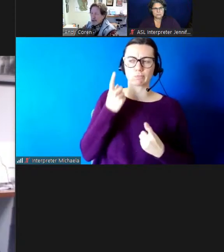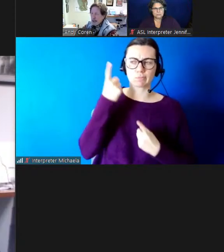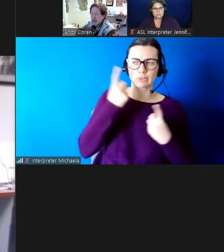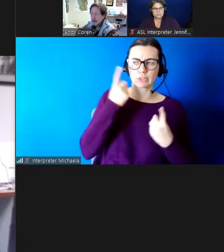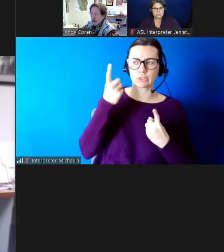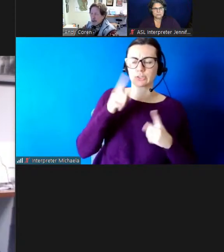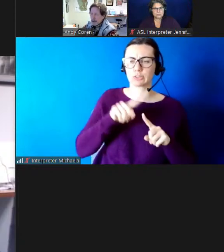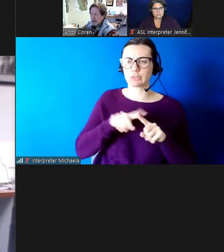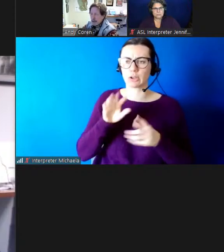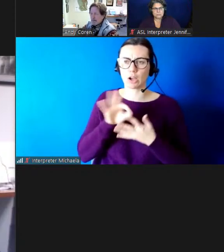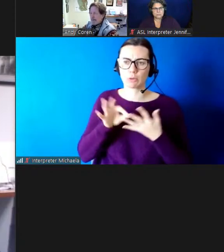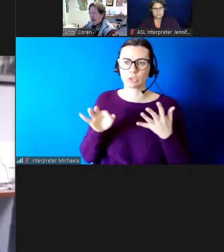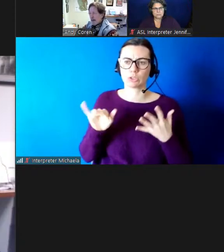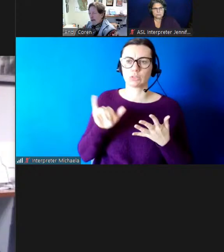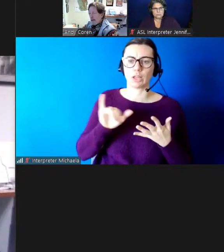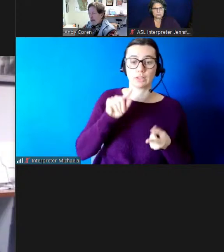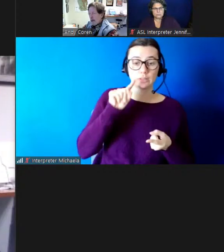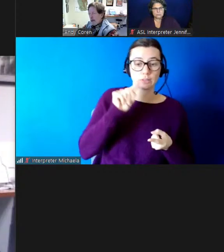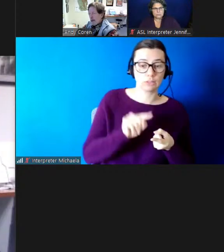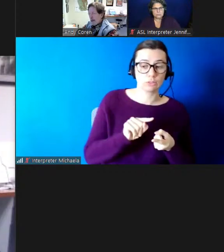or selecting only some